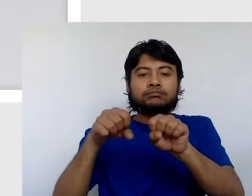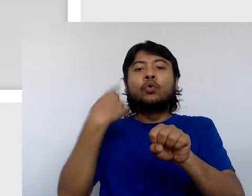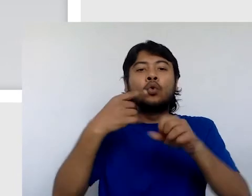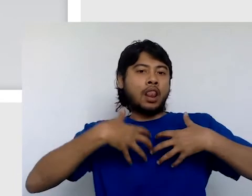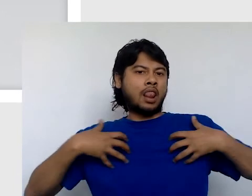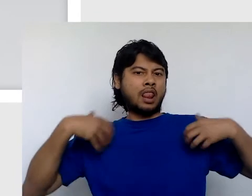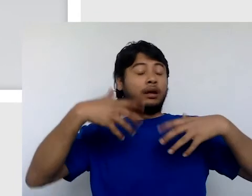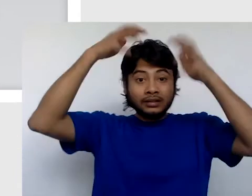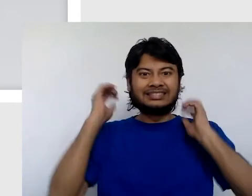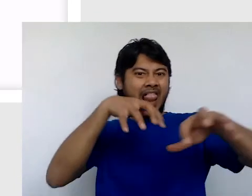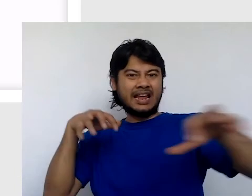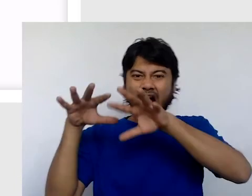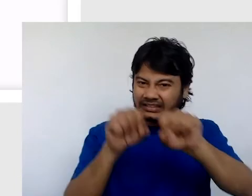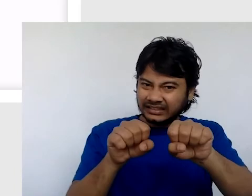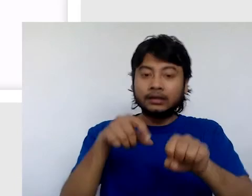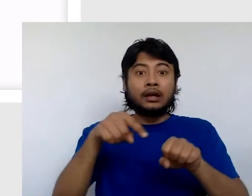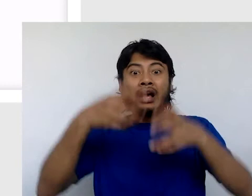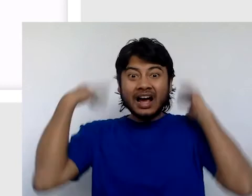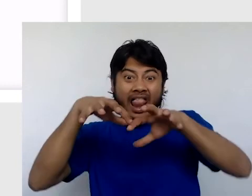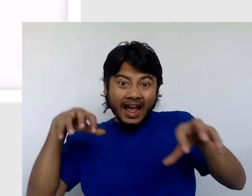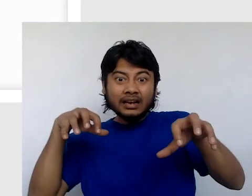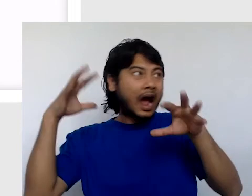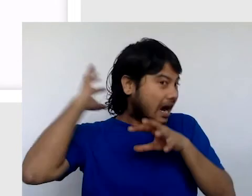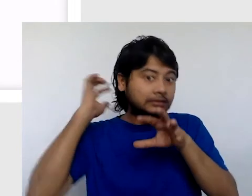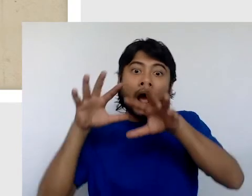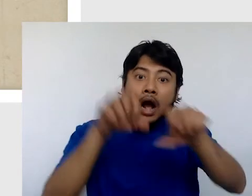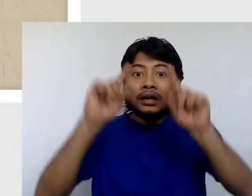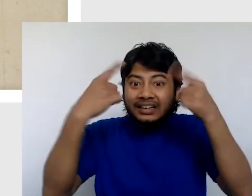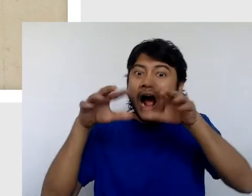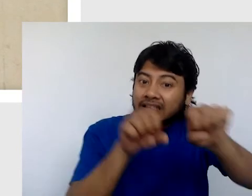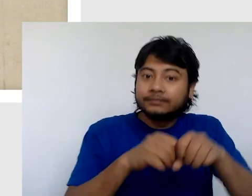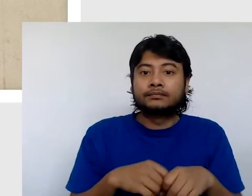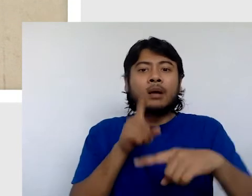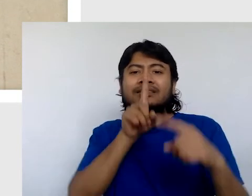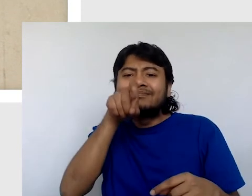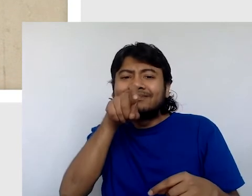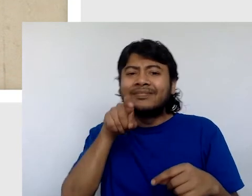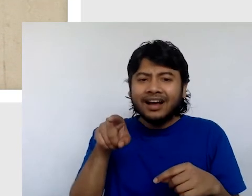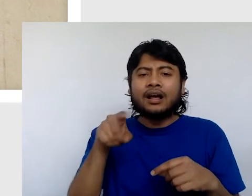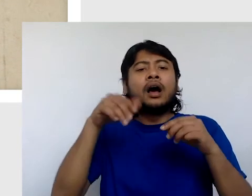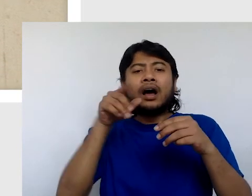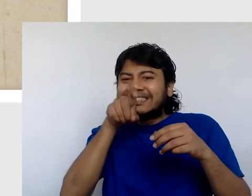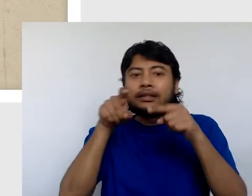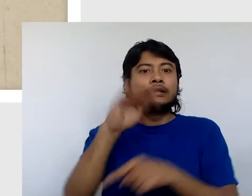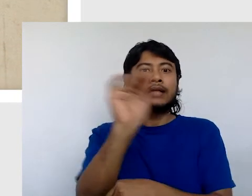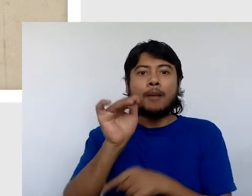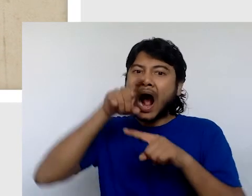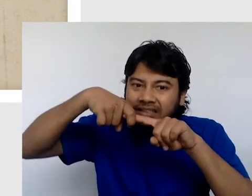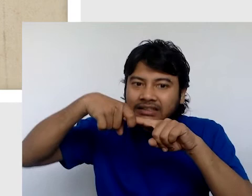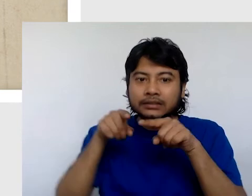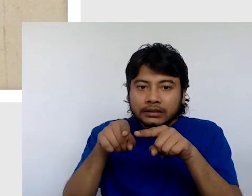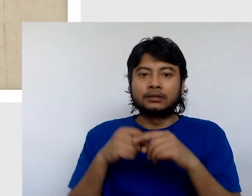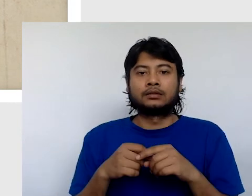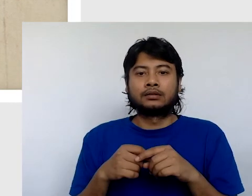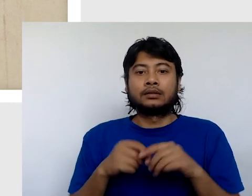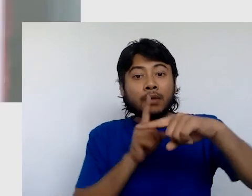bird with a snake in its beak, as well as the head of a yali. The image of a tiger attacking a deer, as Navina Haider states,